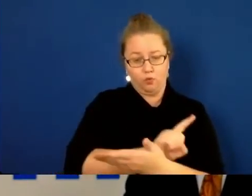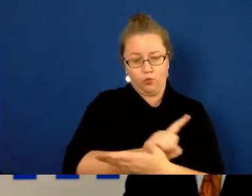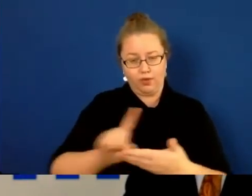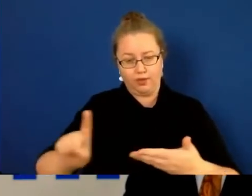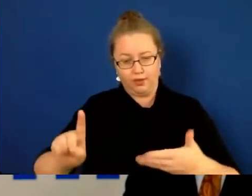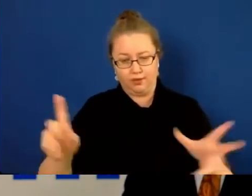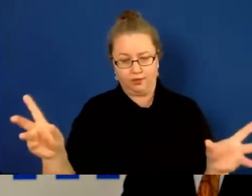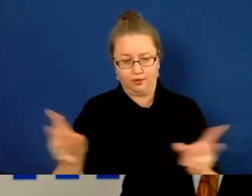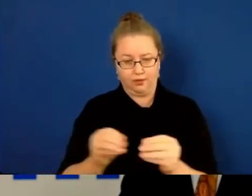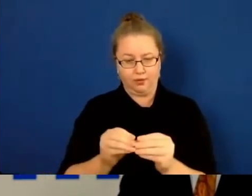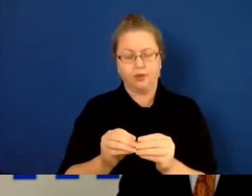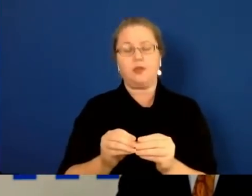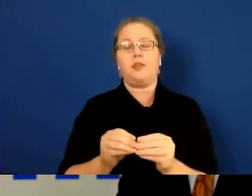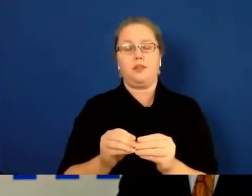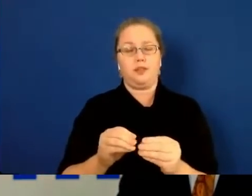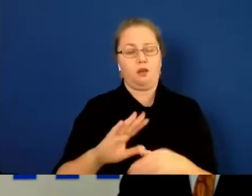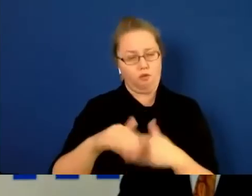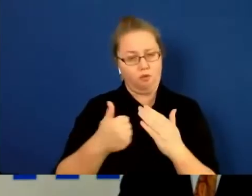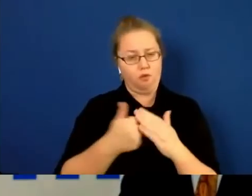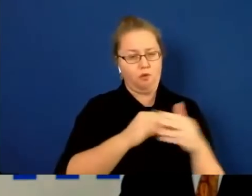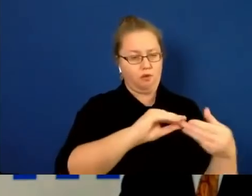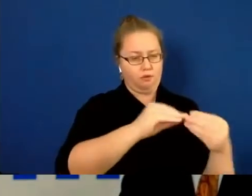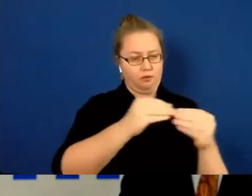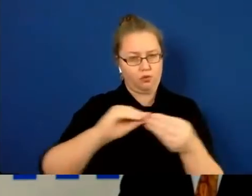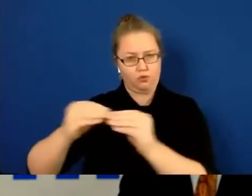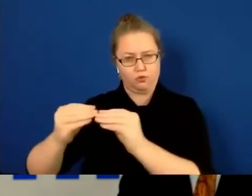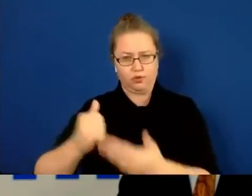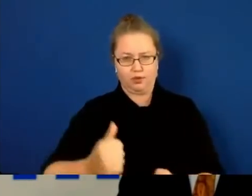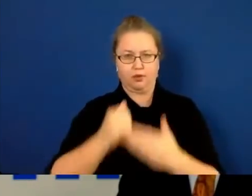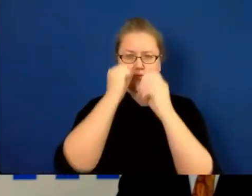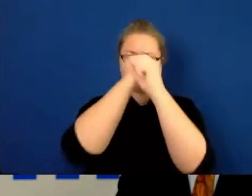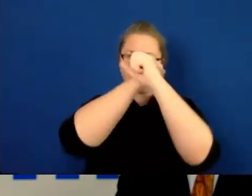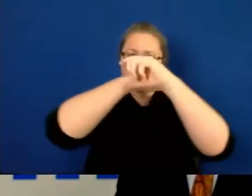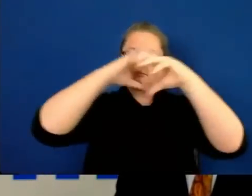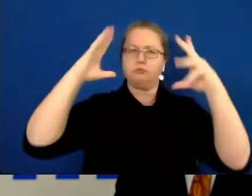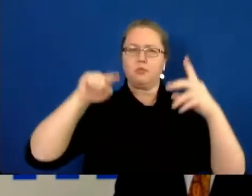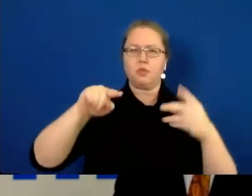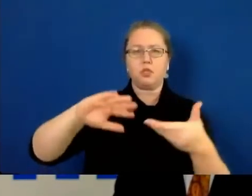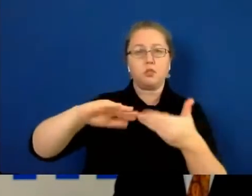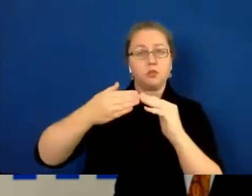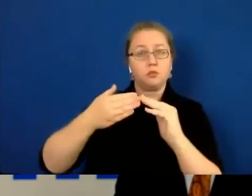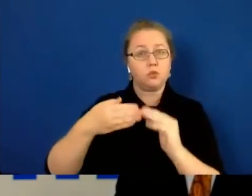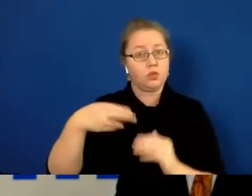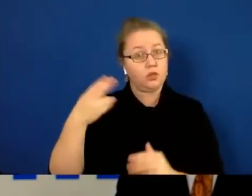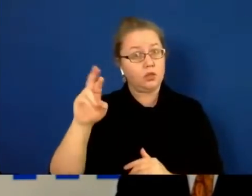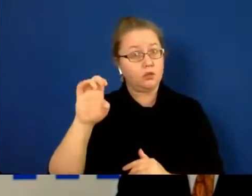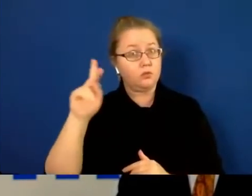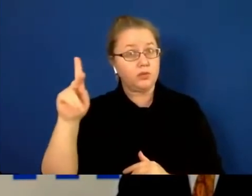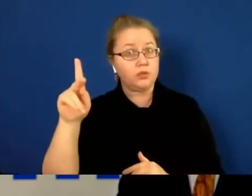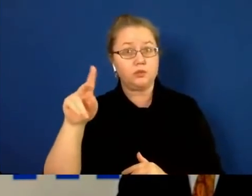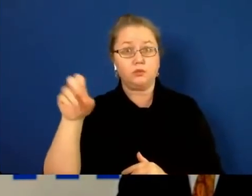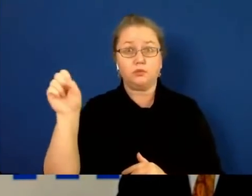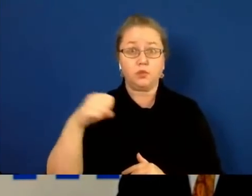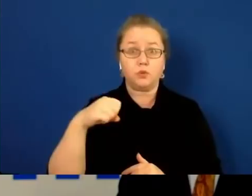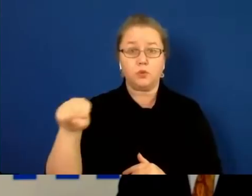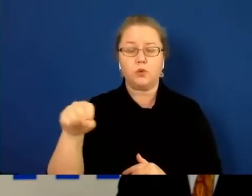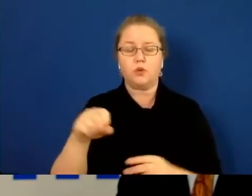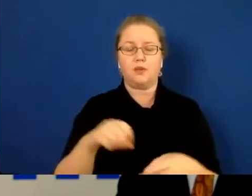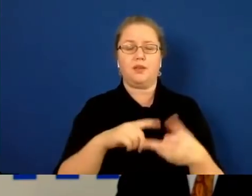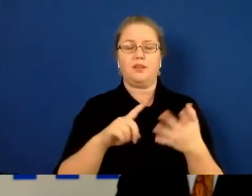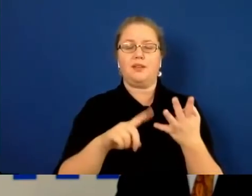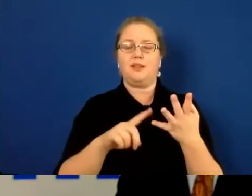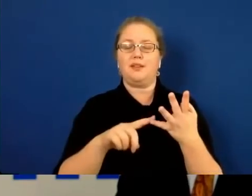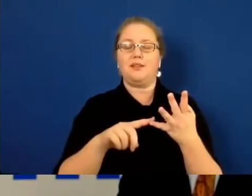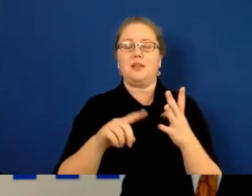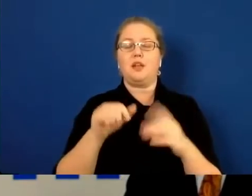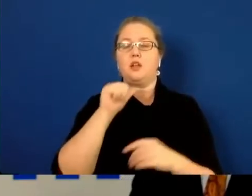also how they're connected. And you've heard me talk about this many times. So our percent positivity is one marker. Our rates